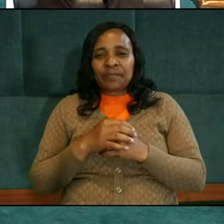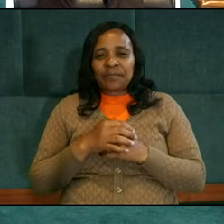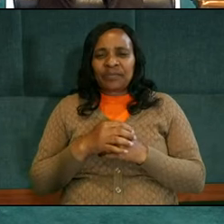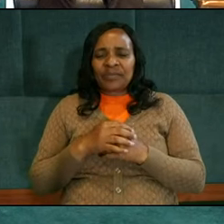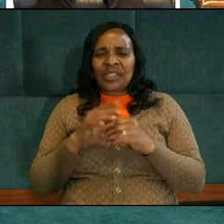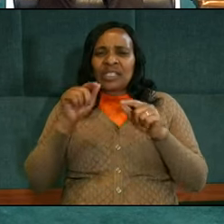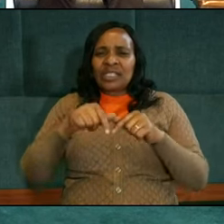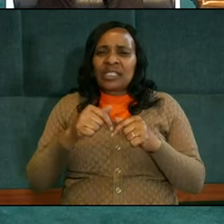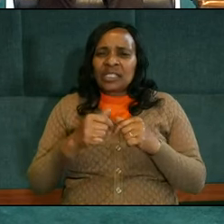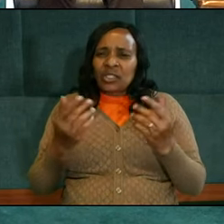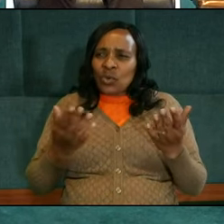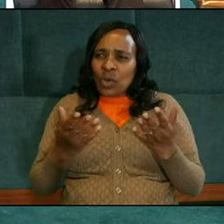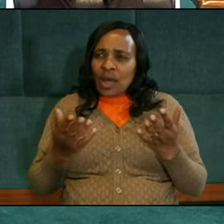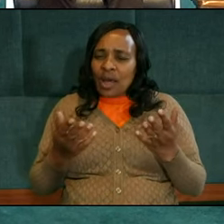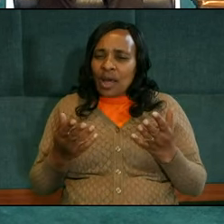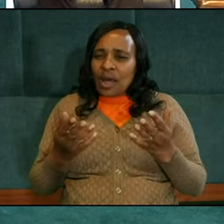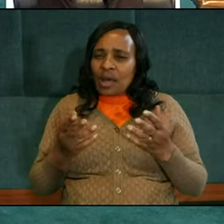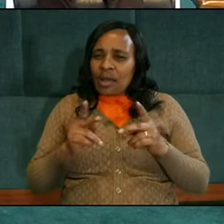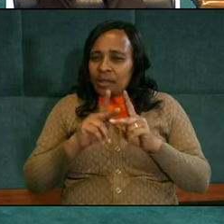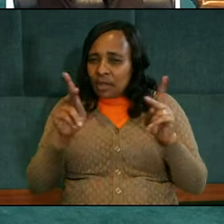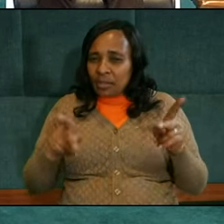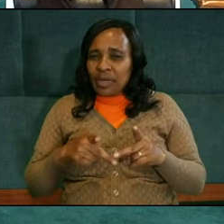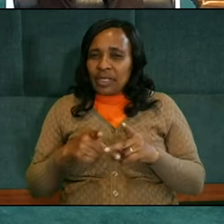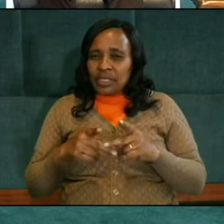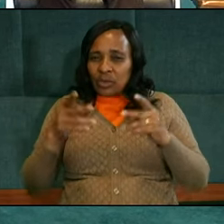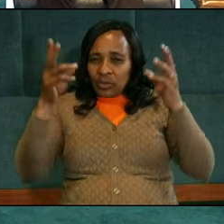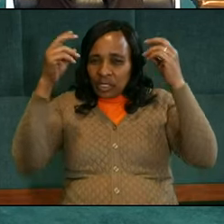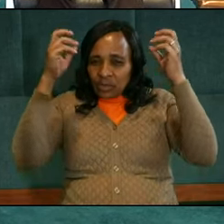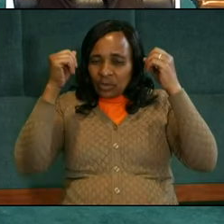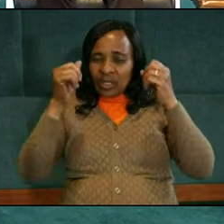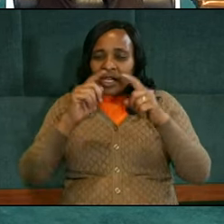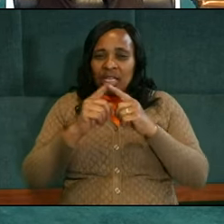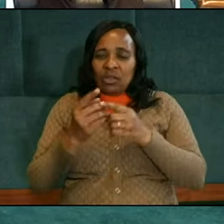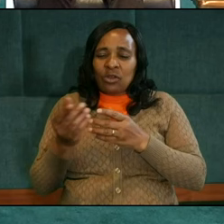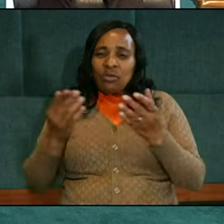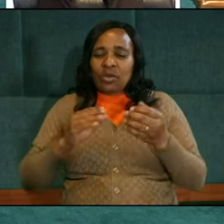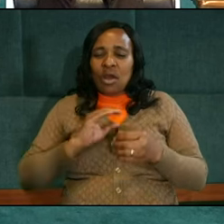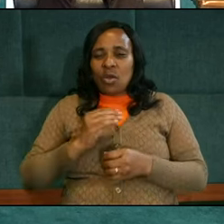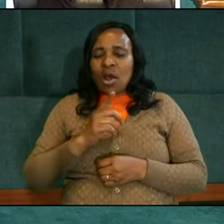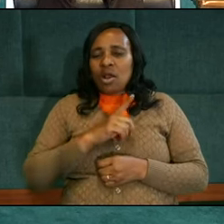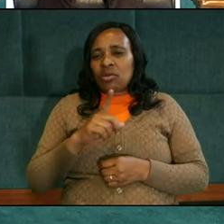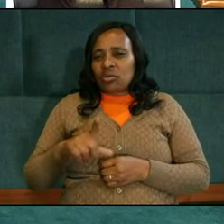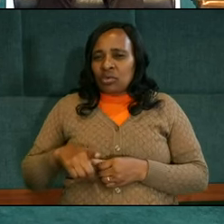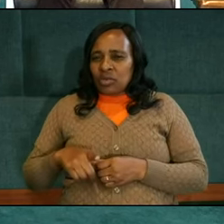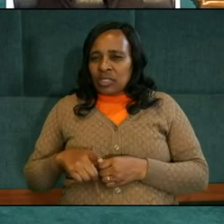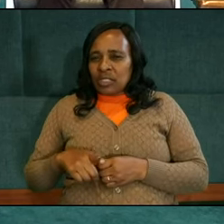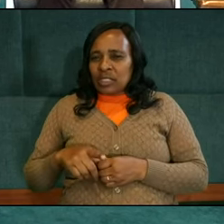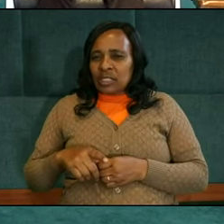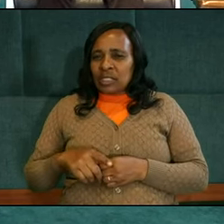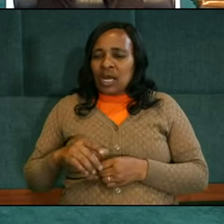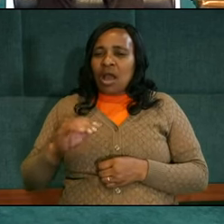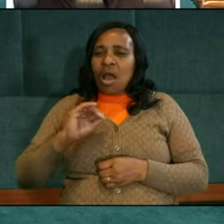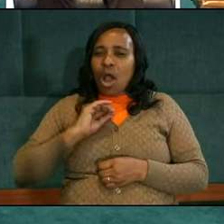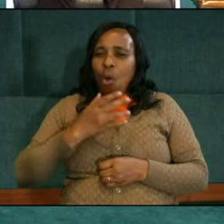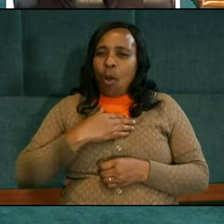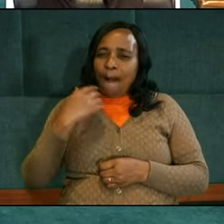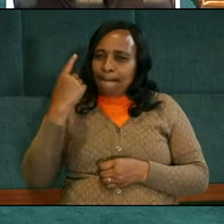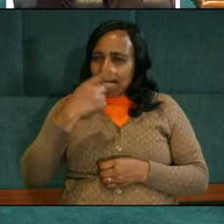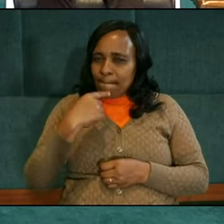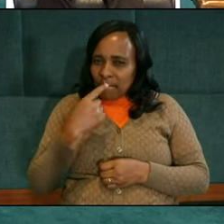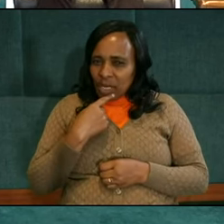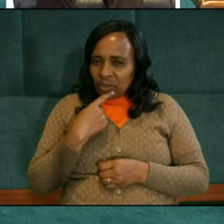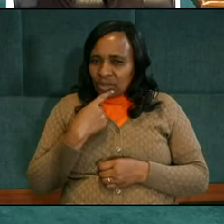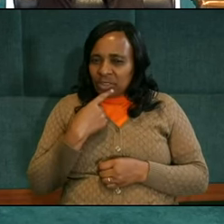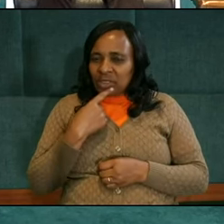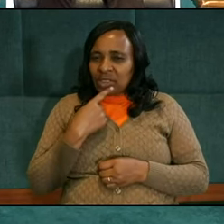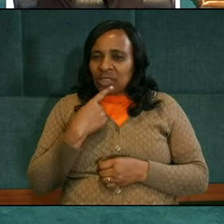this is when we give place to the devil and we grieve our Lord. Mm-hmm. Mm-hmm. Our tongue, actually, is a